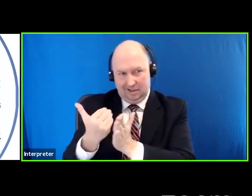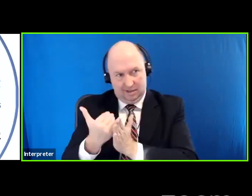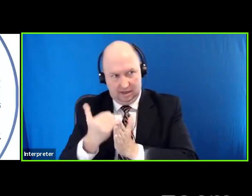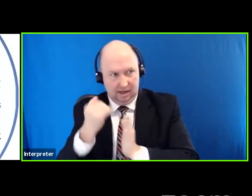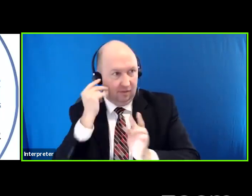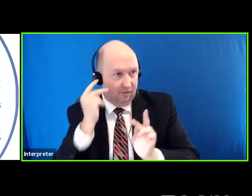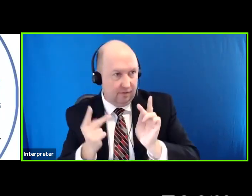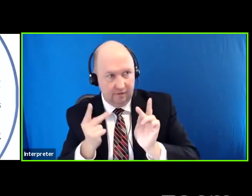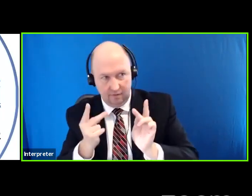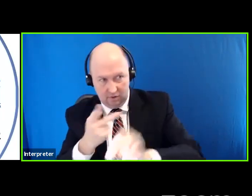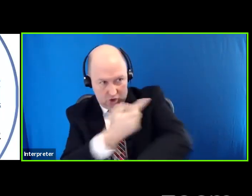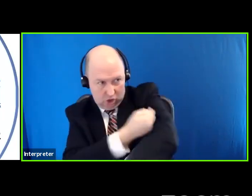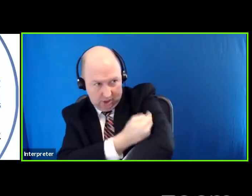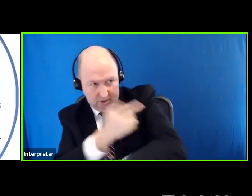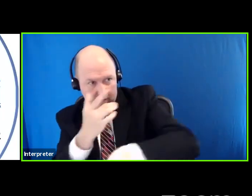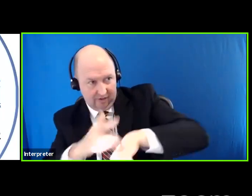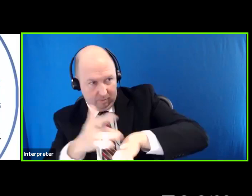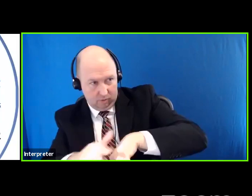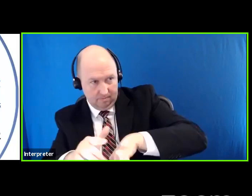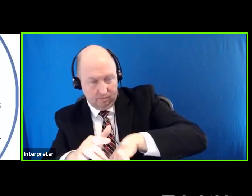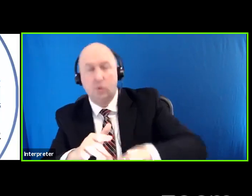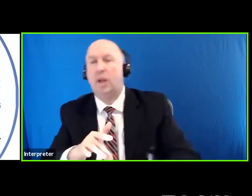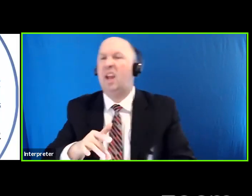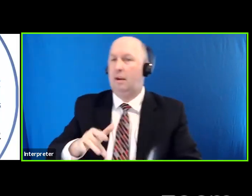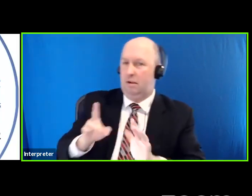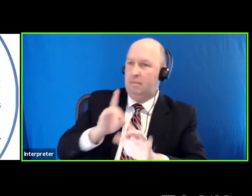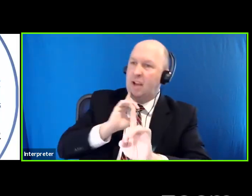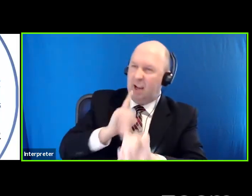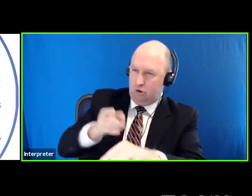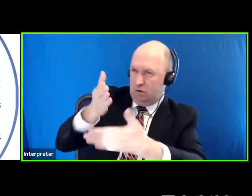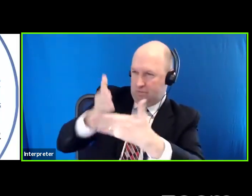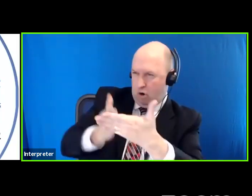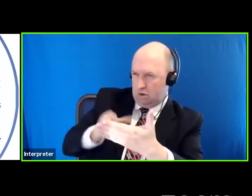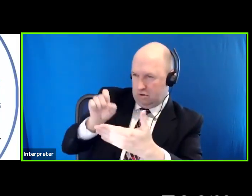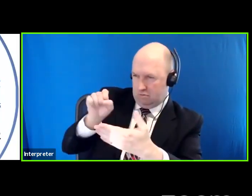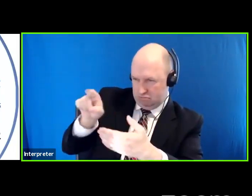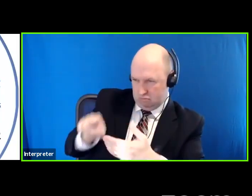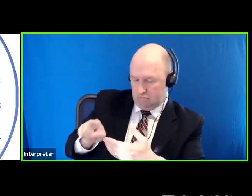Okay, let's tease that out a little bit. First off,